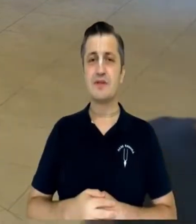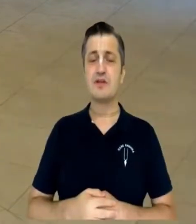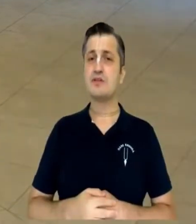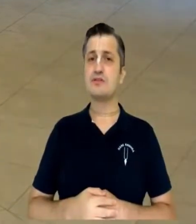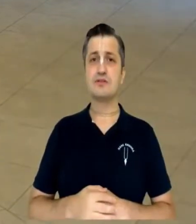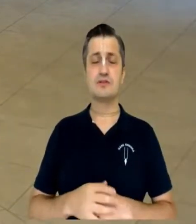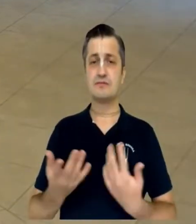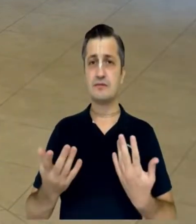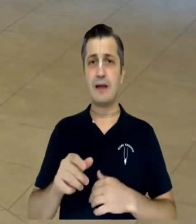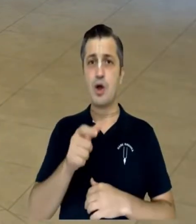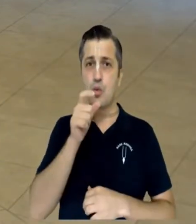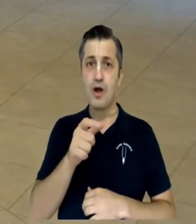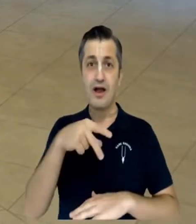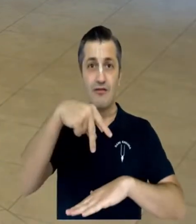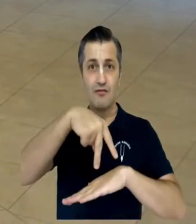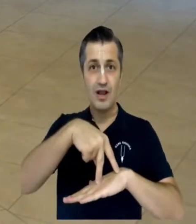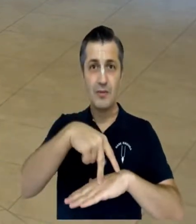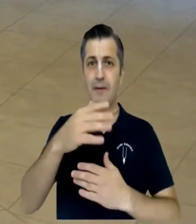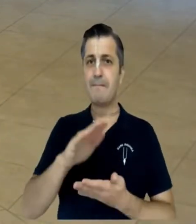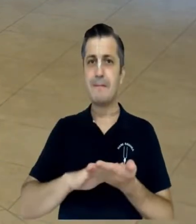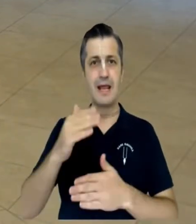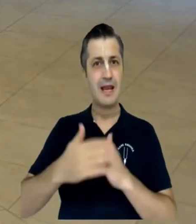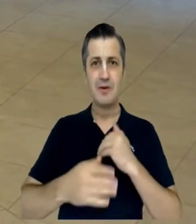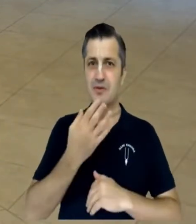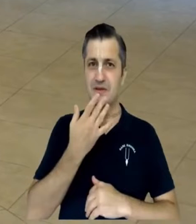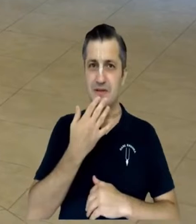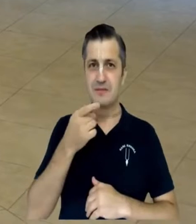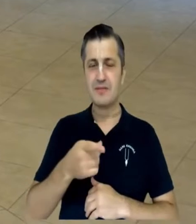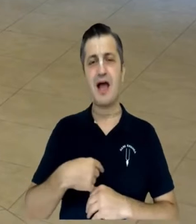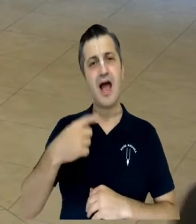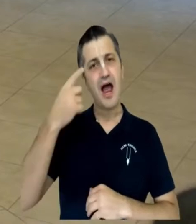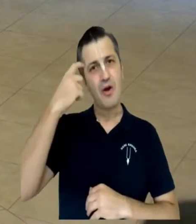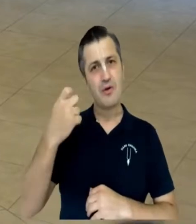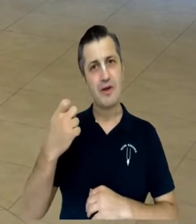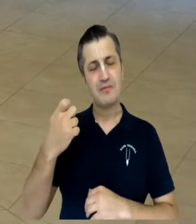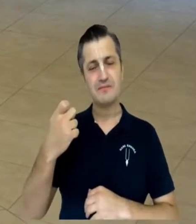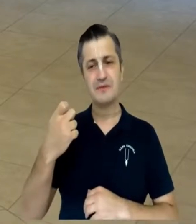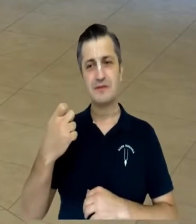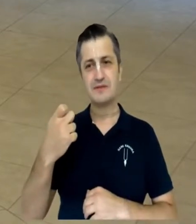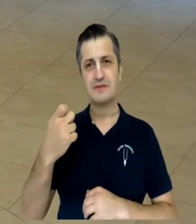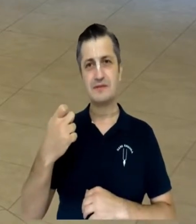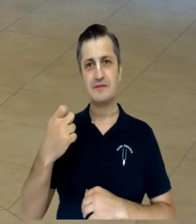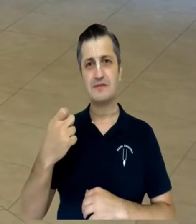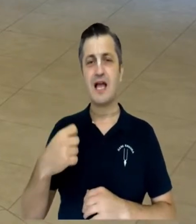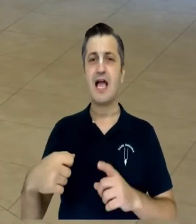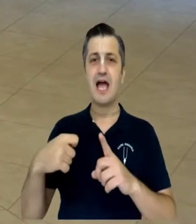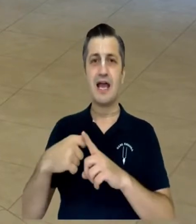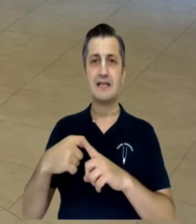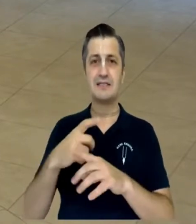I remember that story which Keshav Maharaj shared in his previous